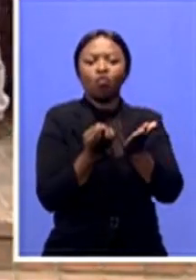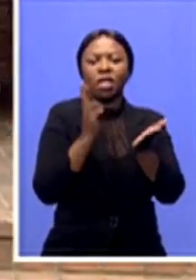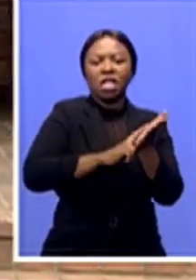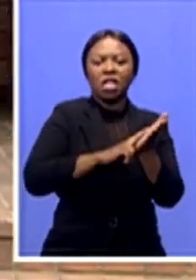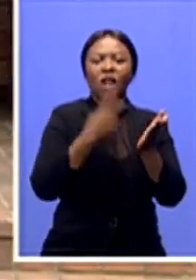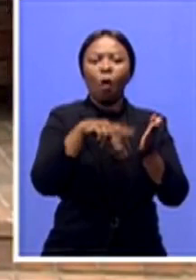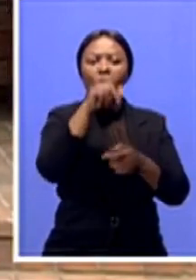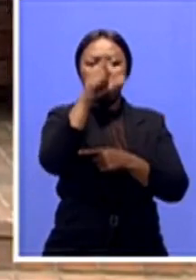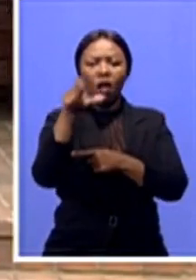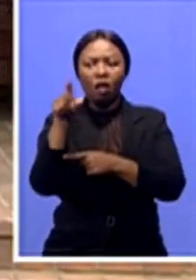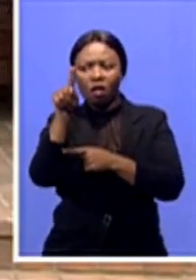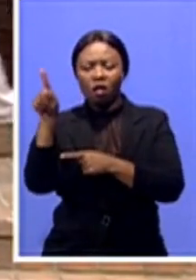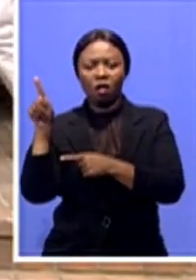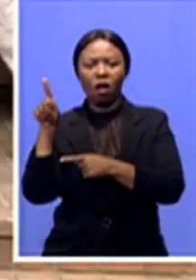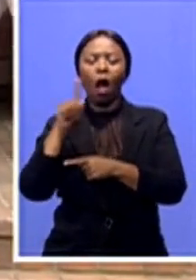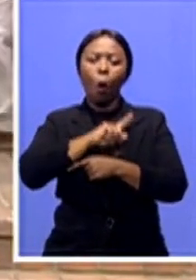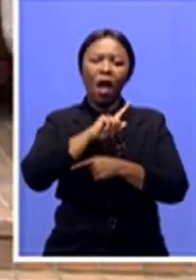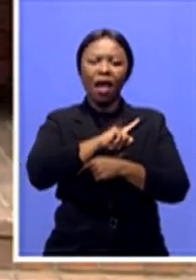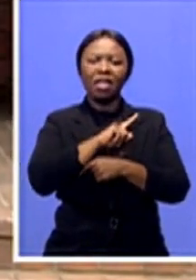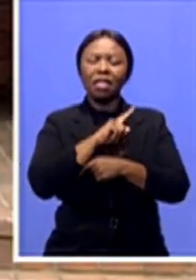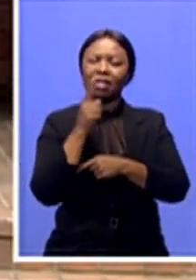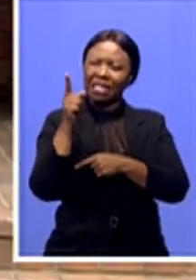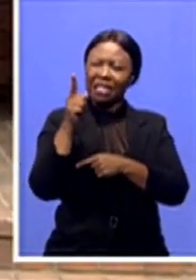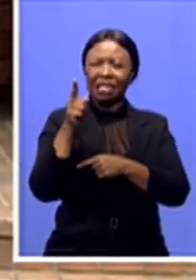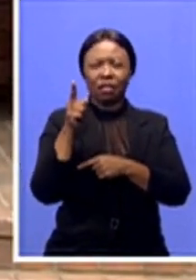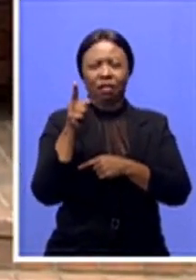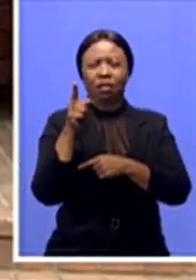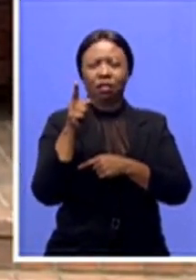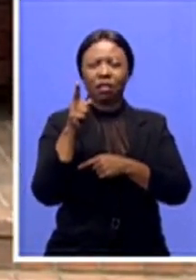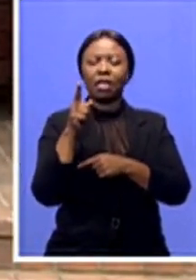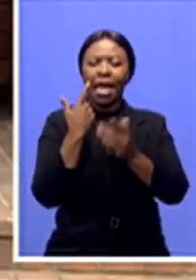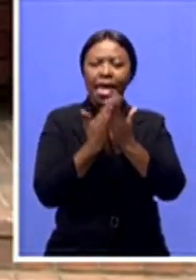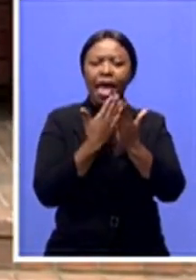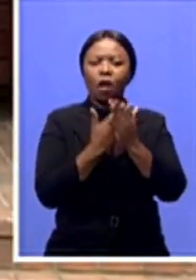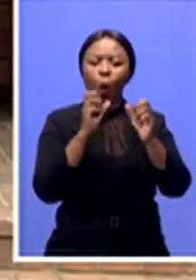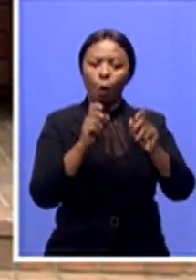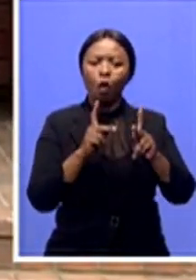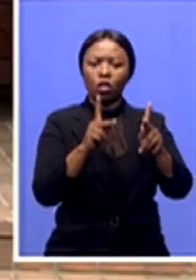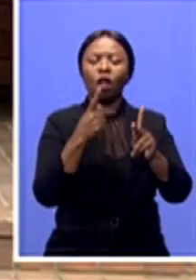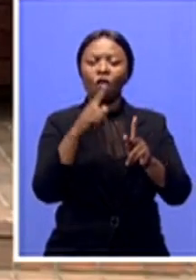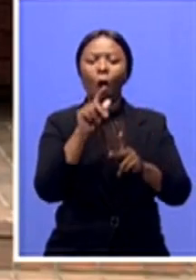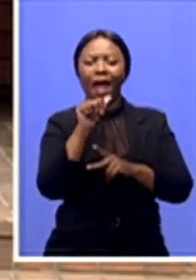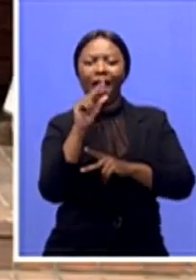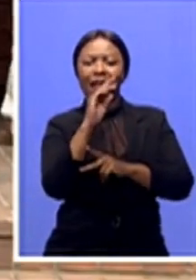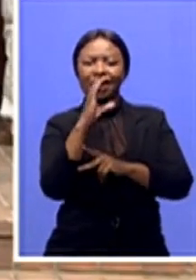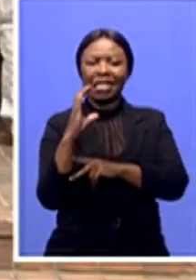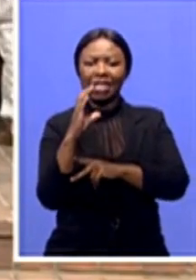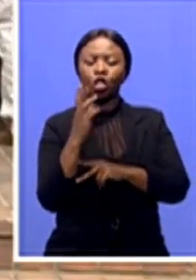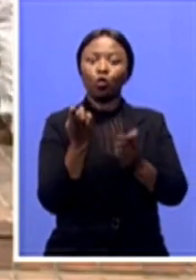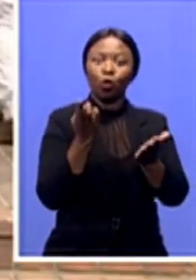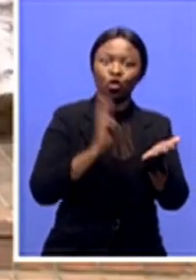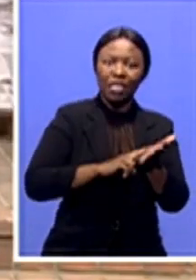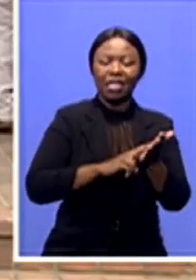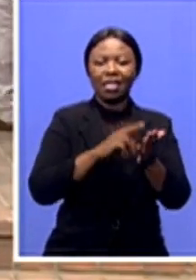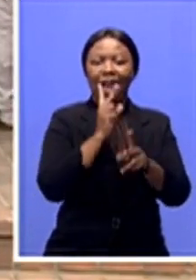as opening up that bit of a loophole for the African National Congress to register its candidates across 93